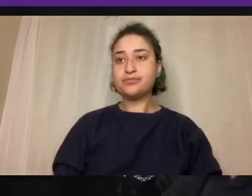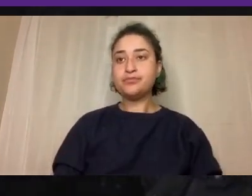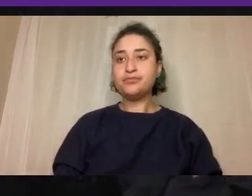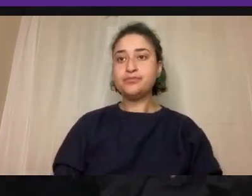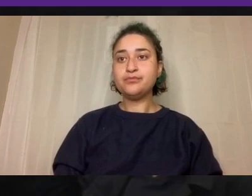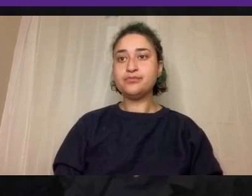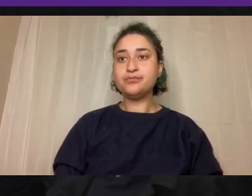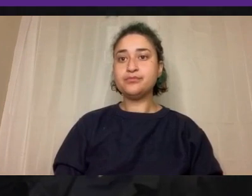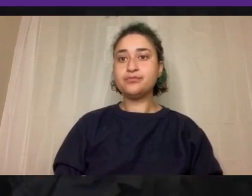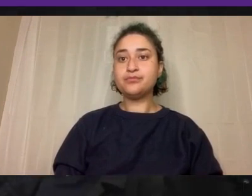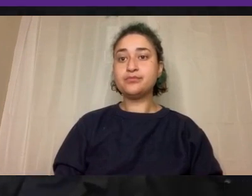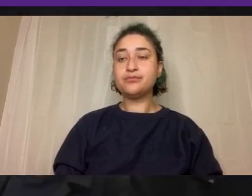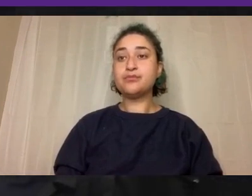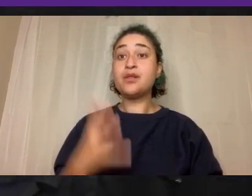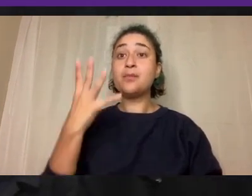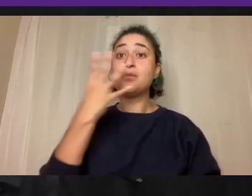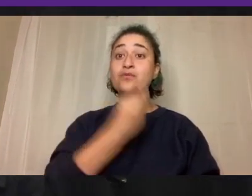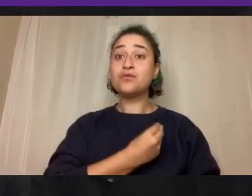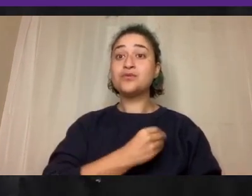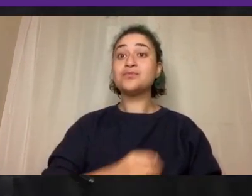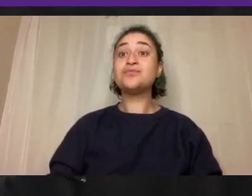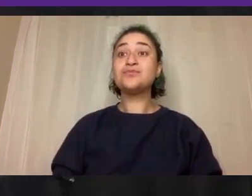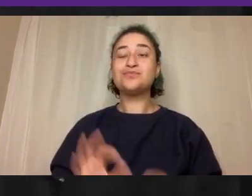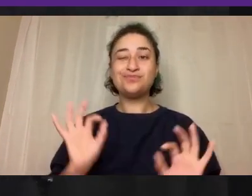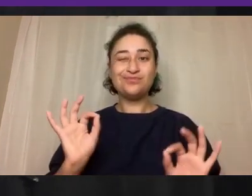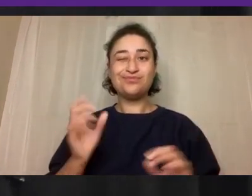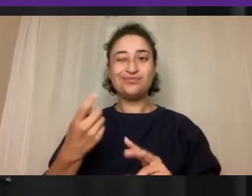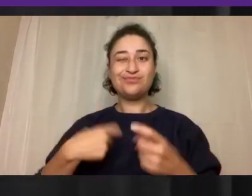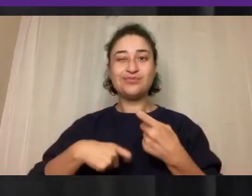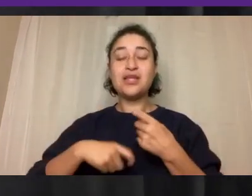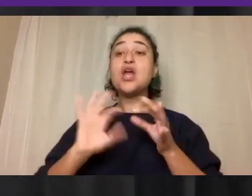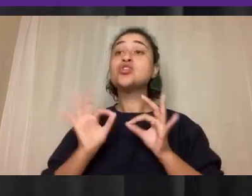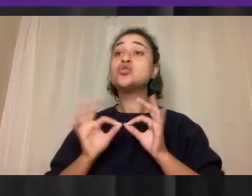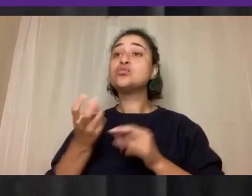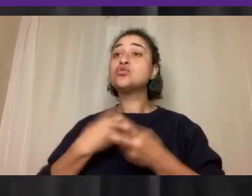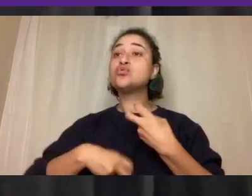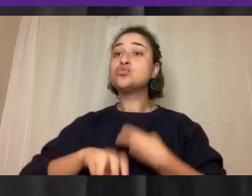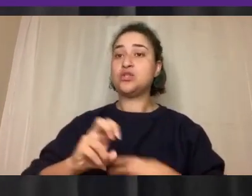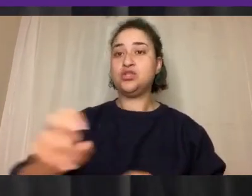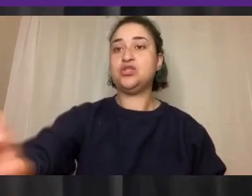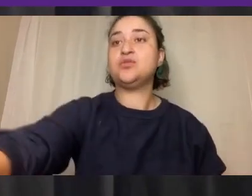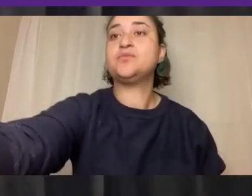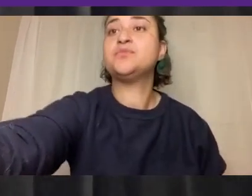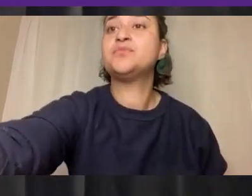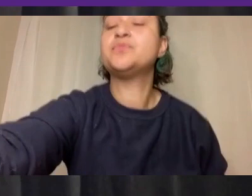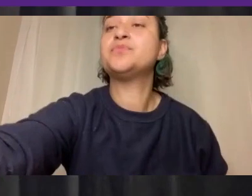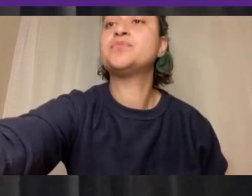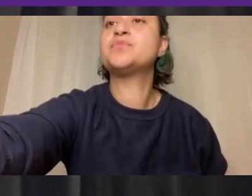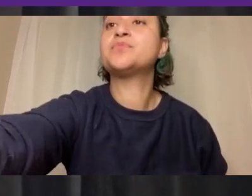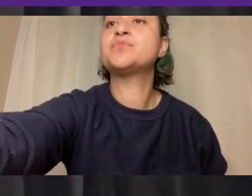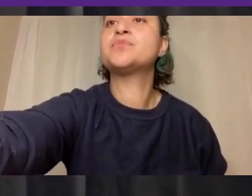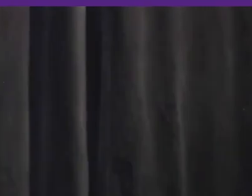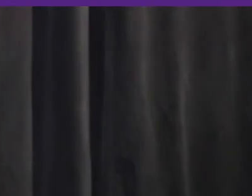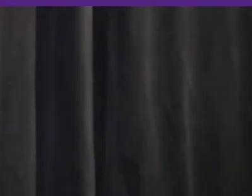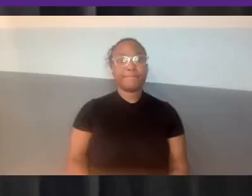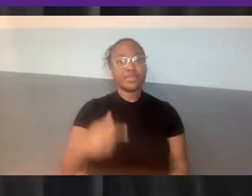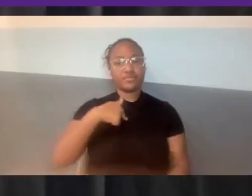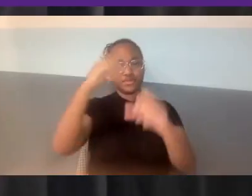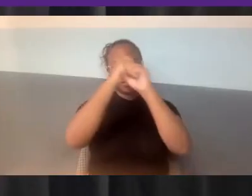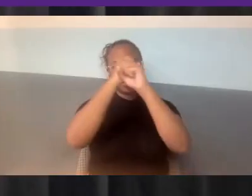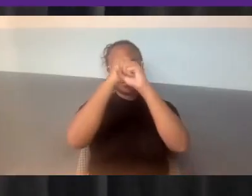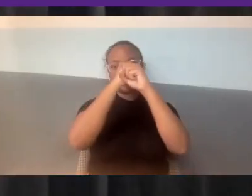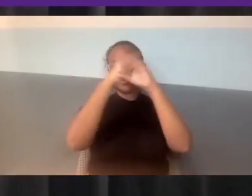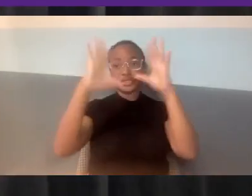Beautiful. And I asked the question about how do you envision co-leadership, but you are the vision, you are embodying that. And I wonder if you